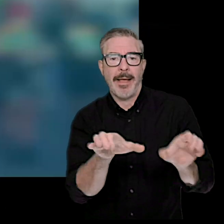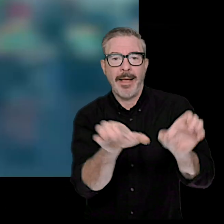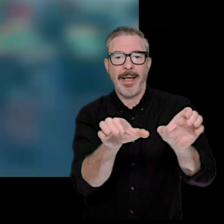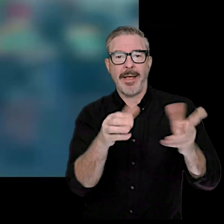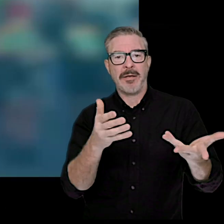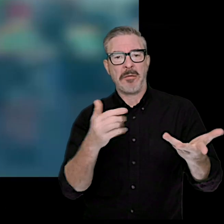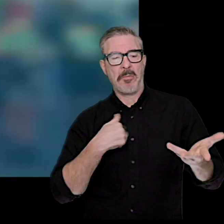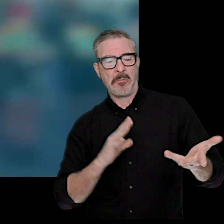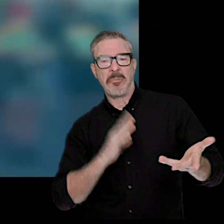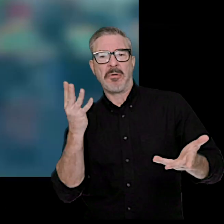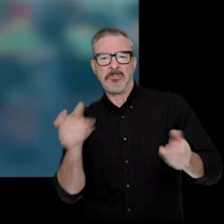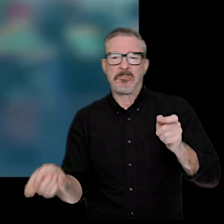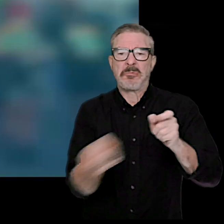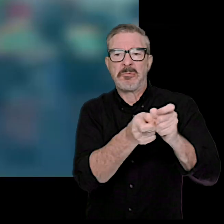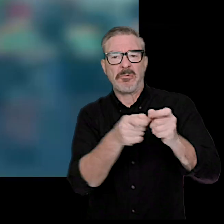revenge.